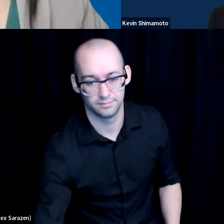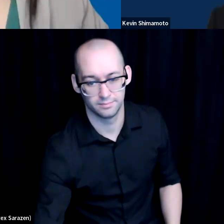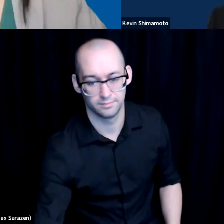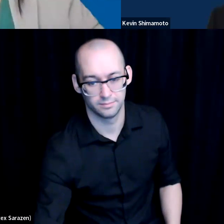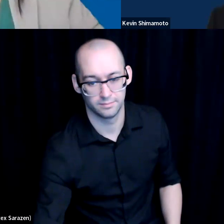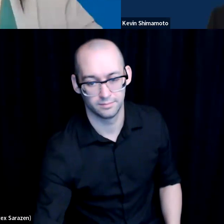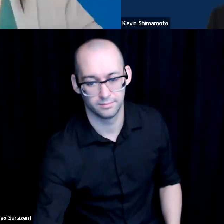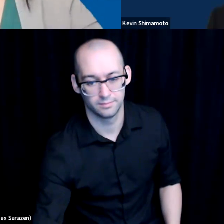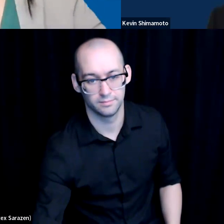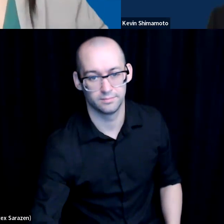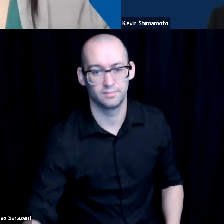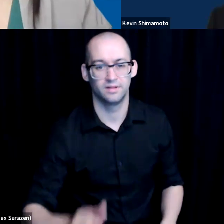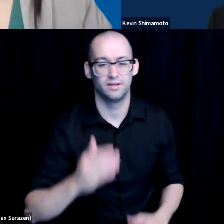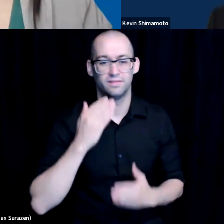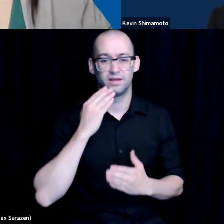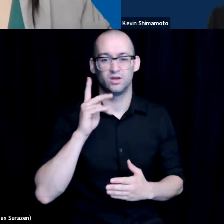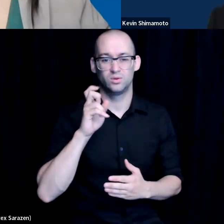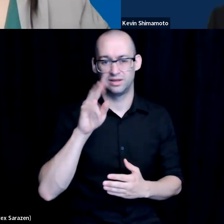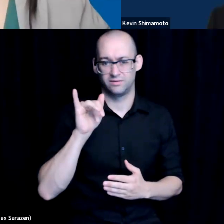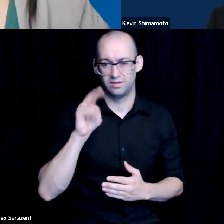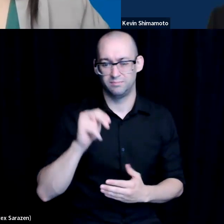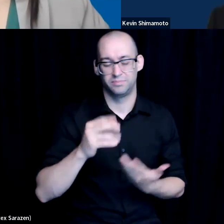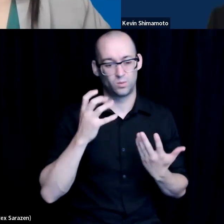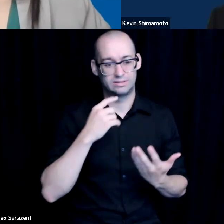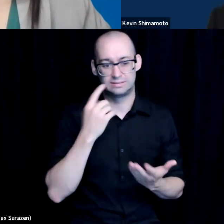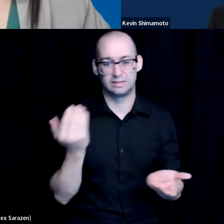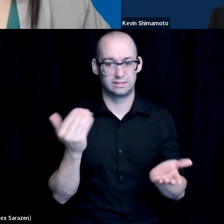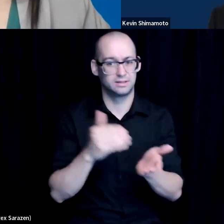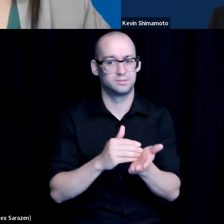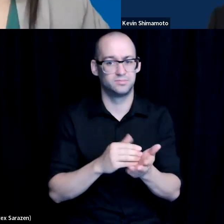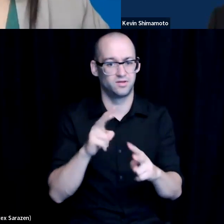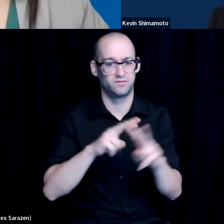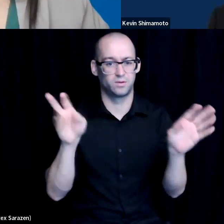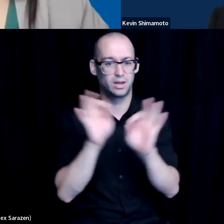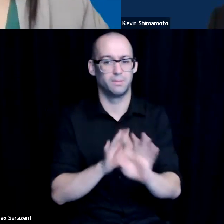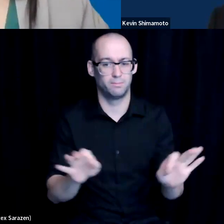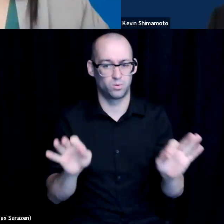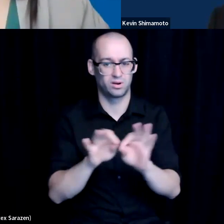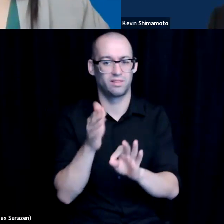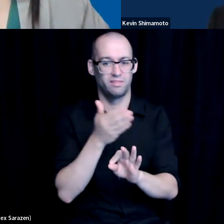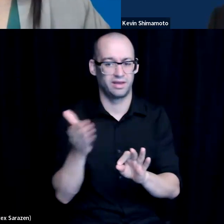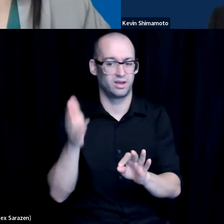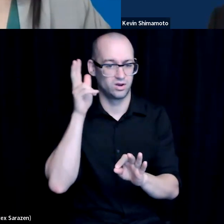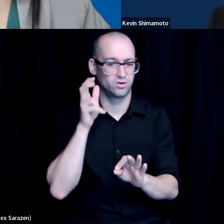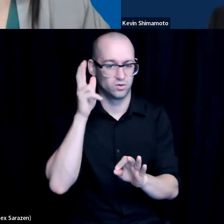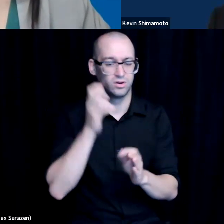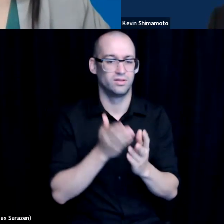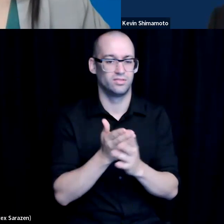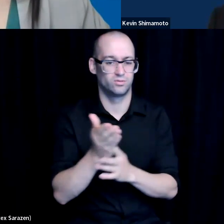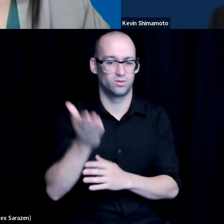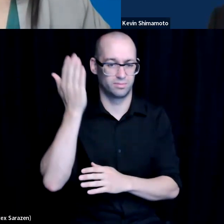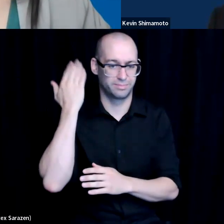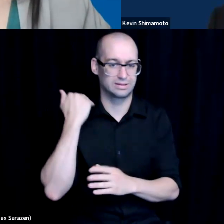Thank you, Kevin. And I think you reiterate a very important theme that we heard as well throughout the past